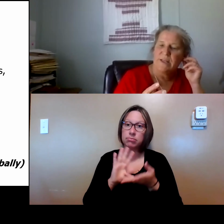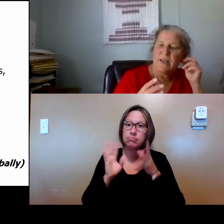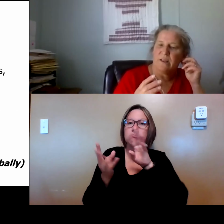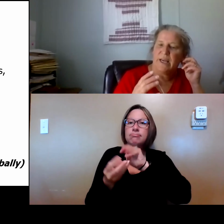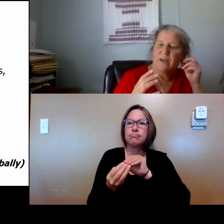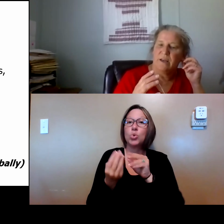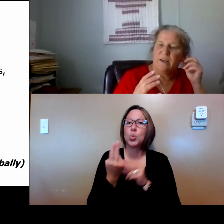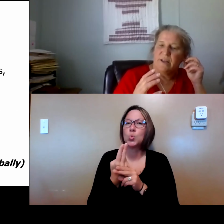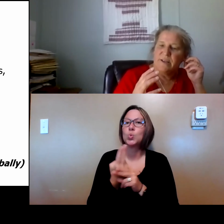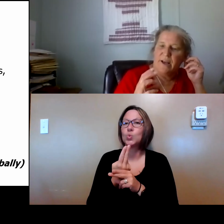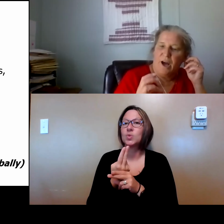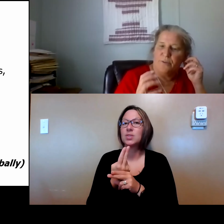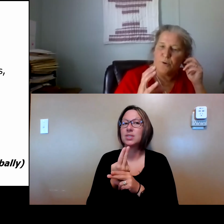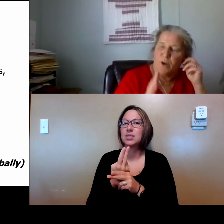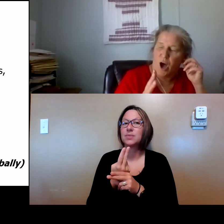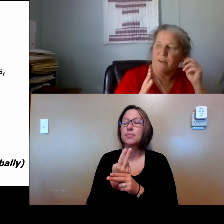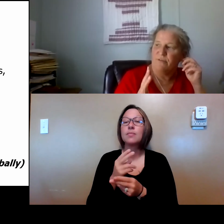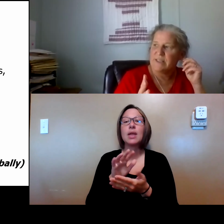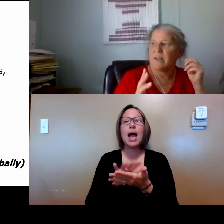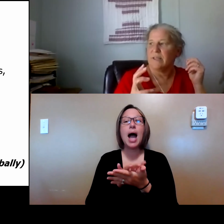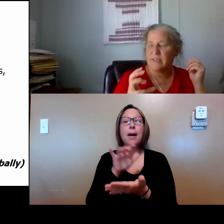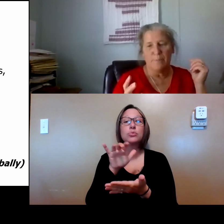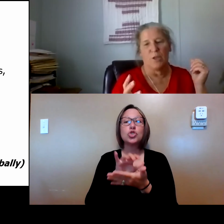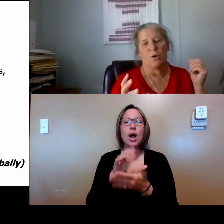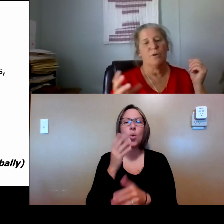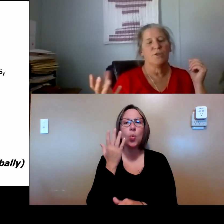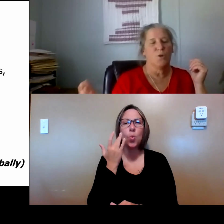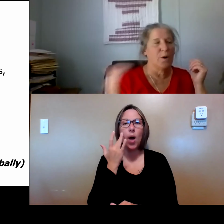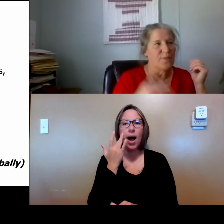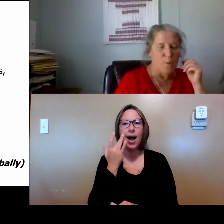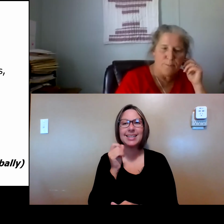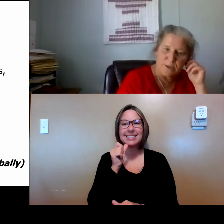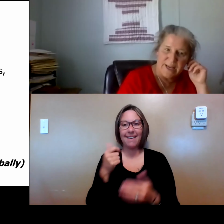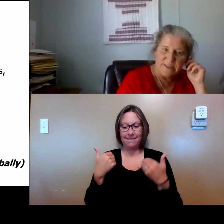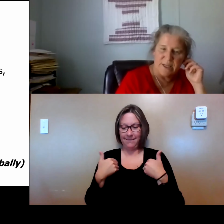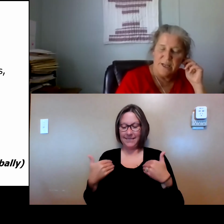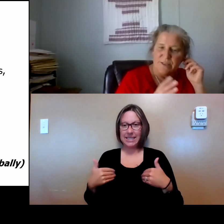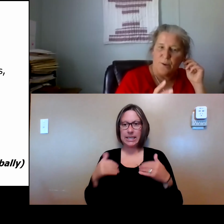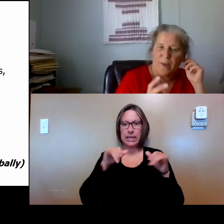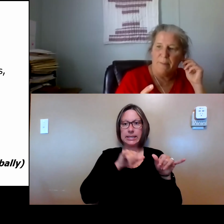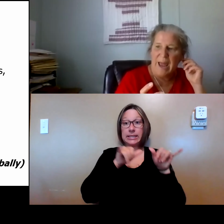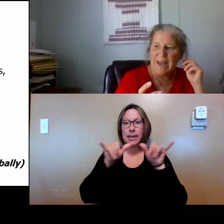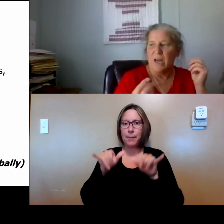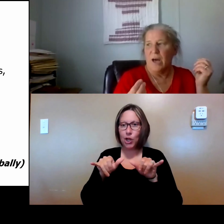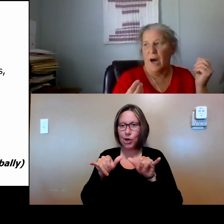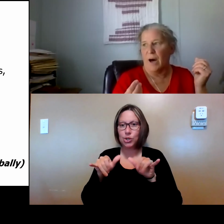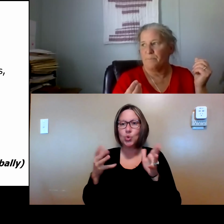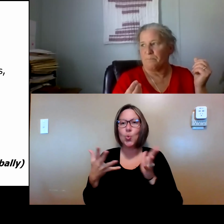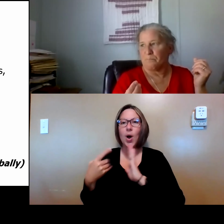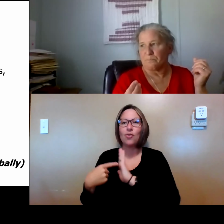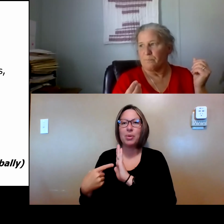don't physically they're not physically similar to what they represent. So they may